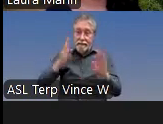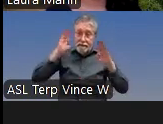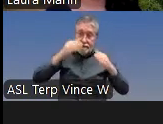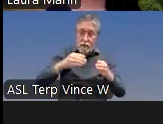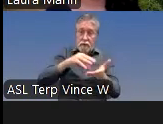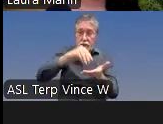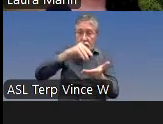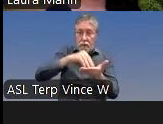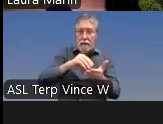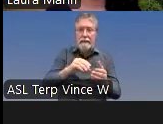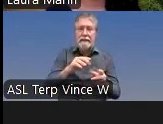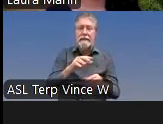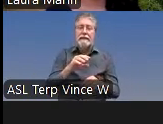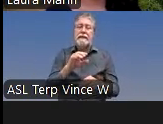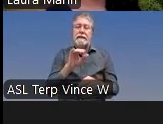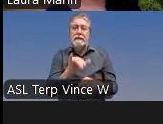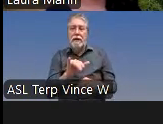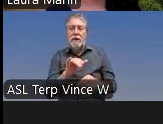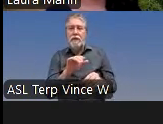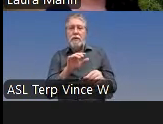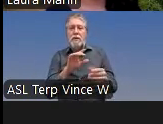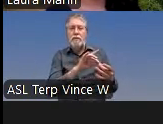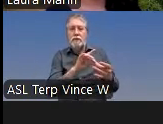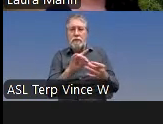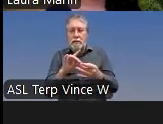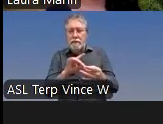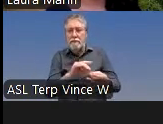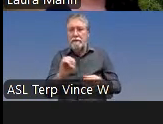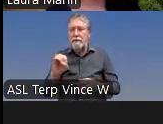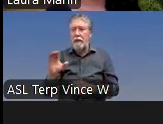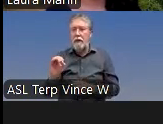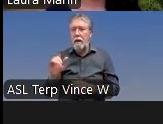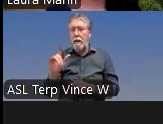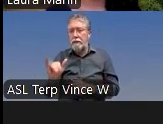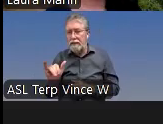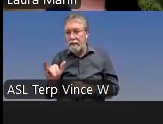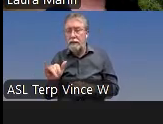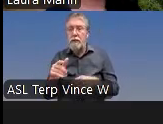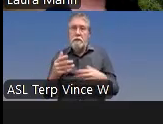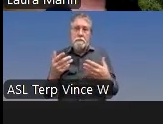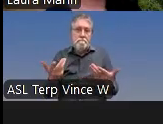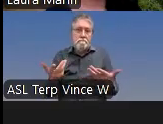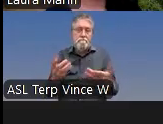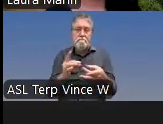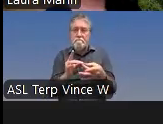soil ecological site relationships, and those, of course, are